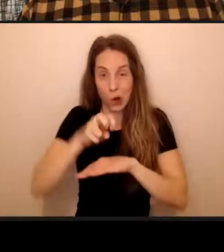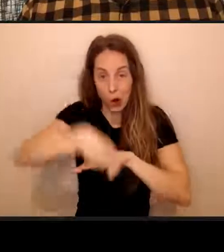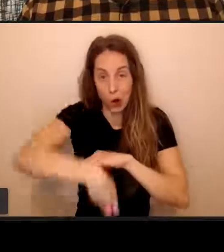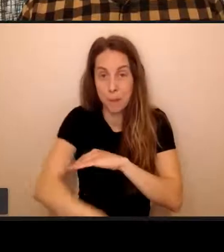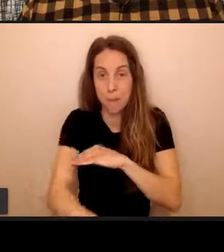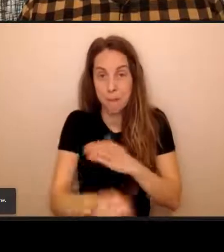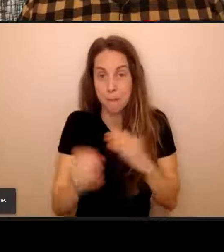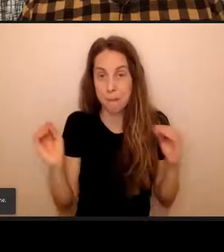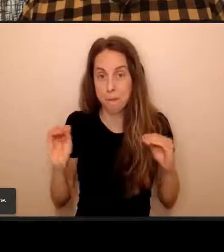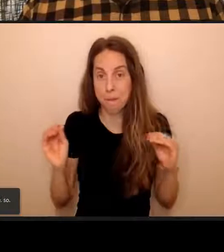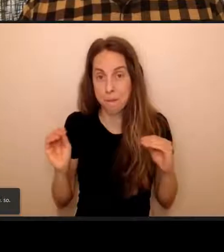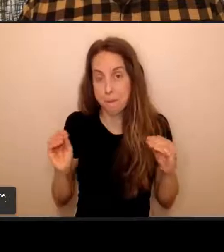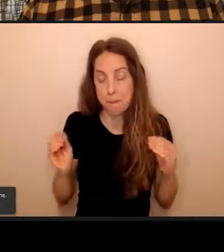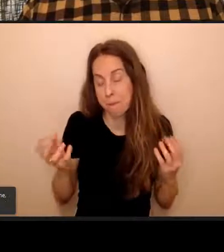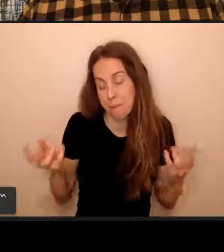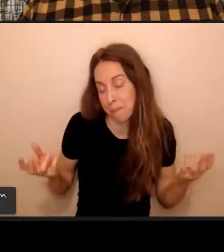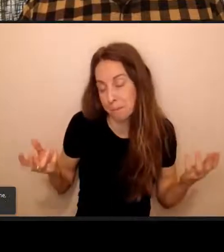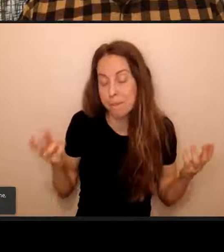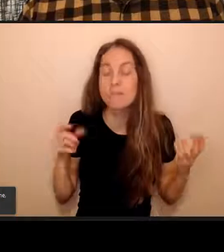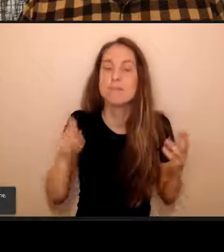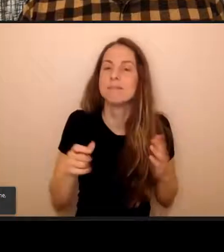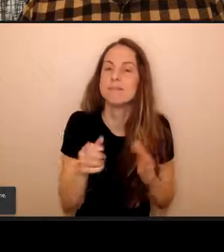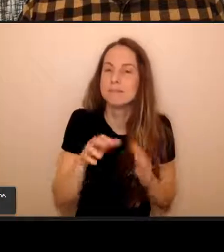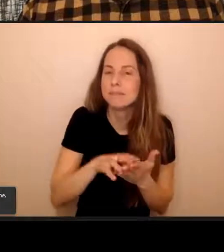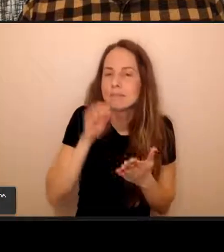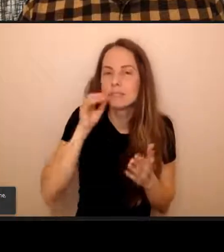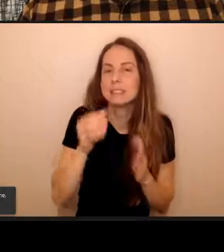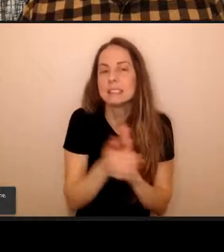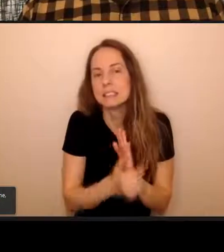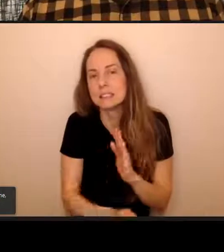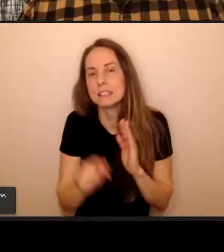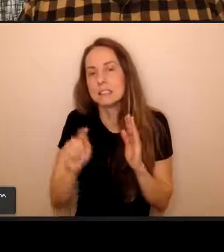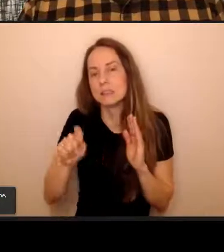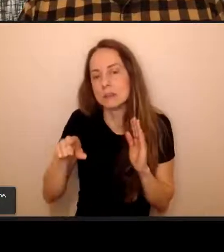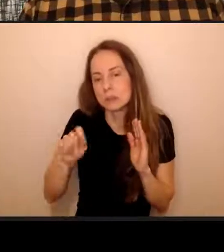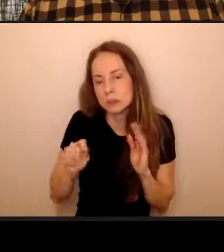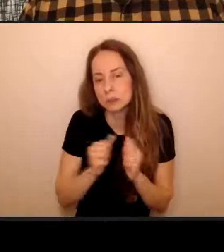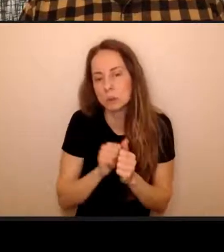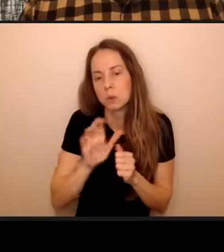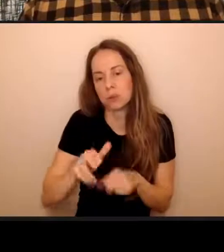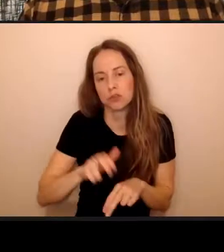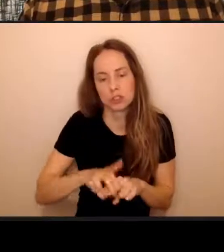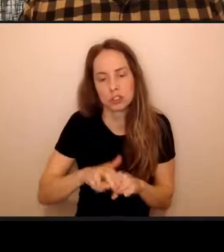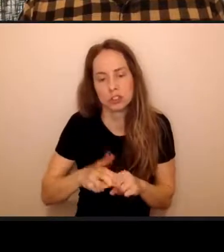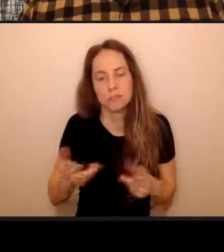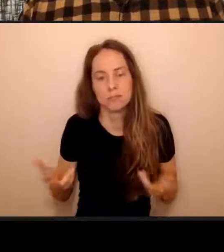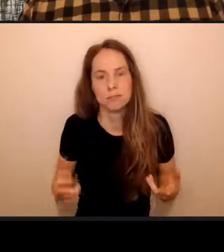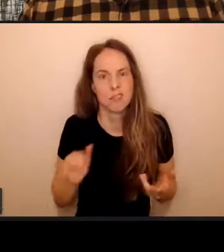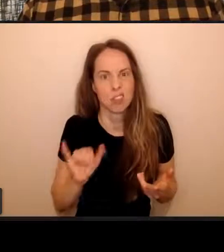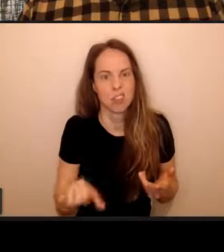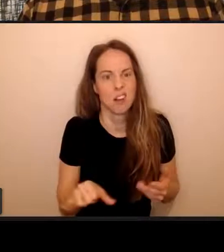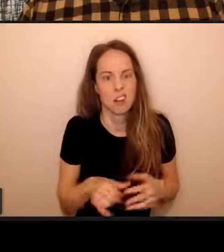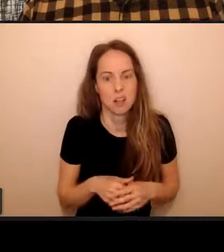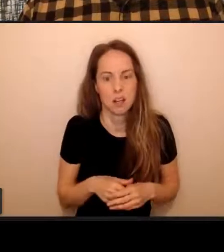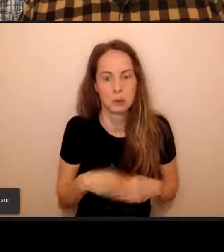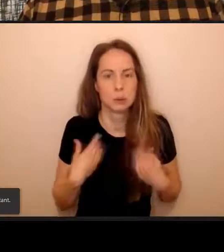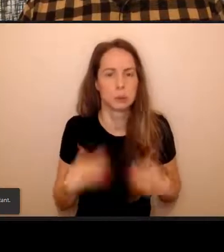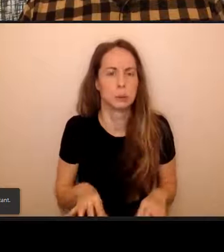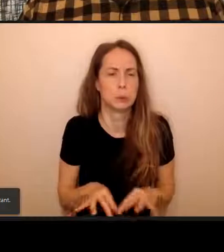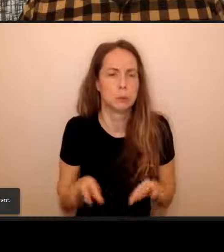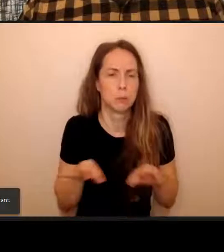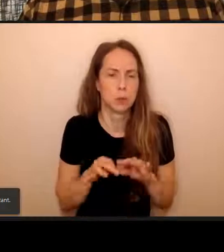learn some skills and tools with your chair. So all of that was just, so important.